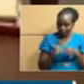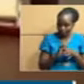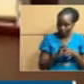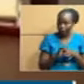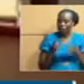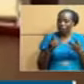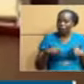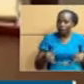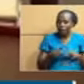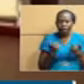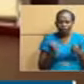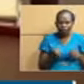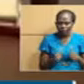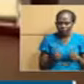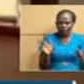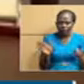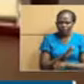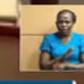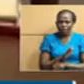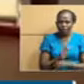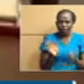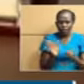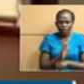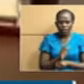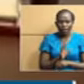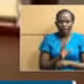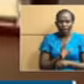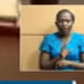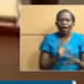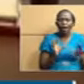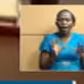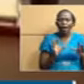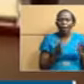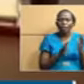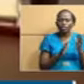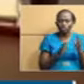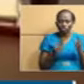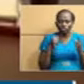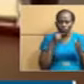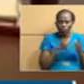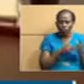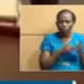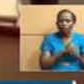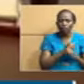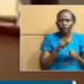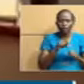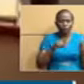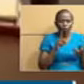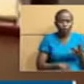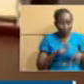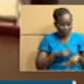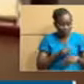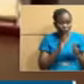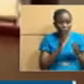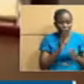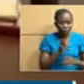have not yet fully appreciated what social protection is all about. When we are budgeting for, when we are